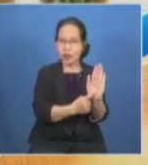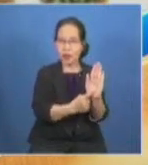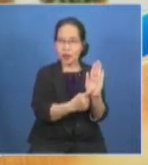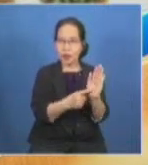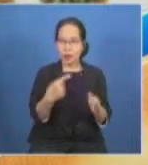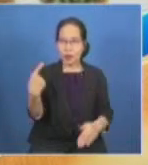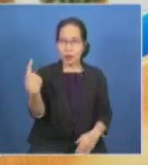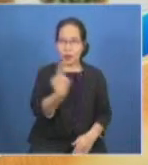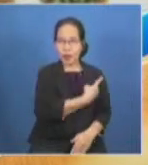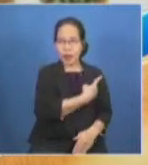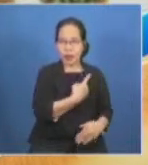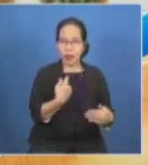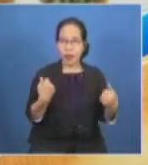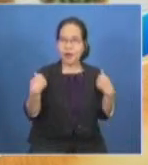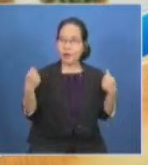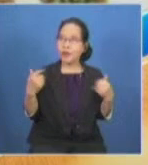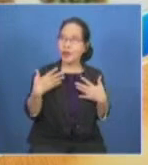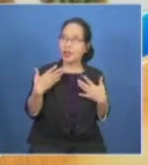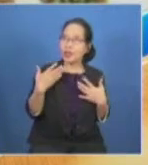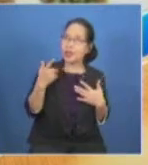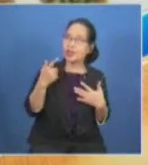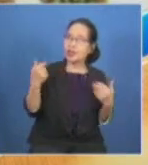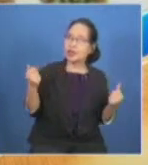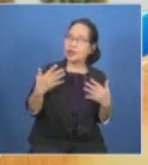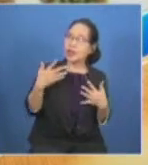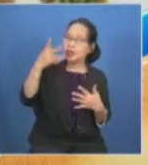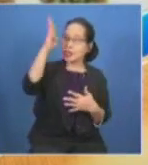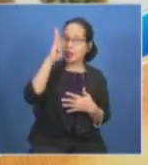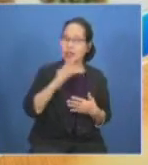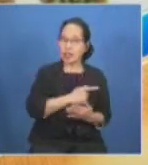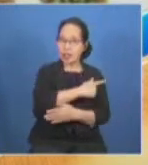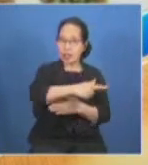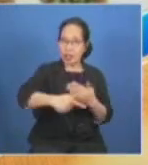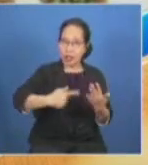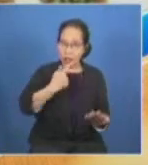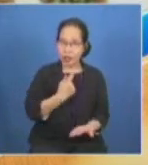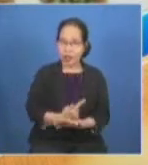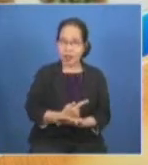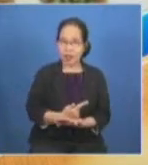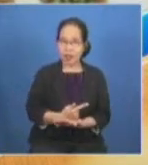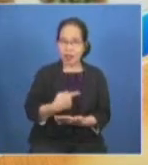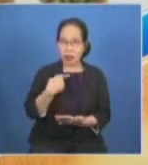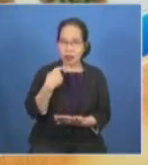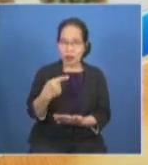can show that we have fear of God? Because generally,